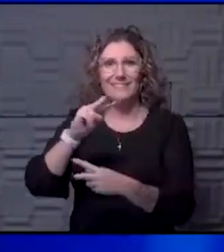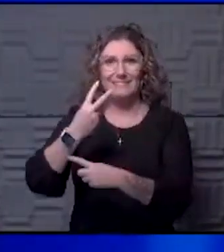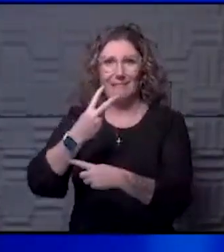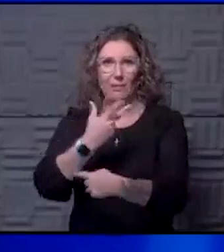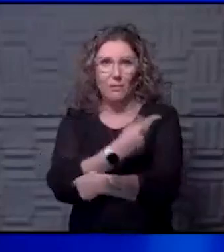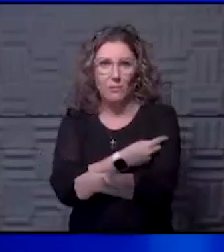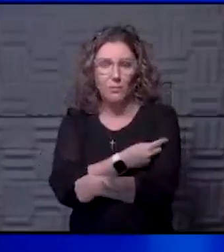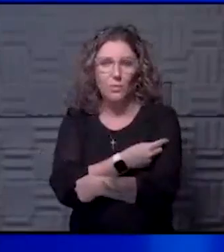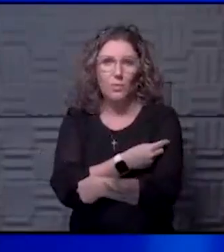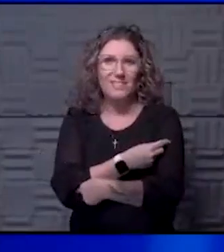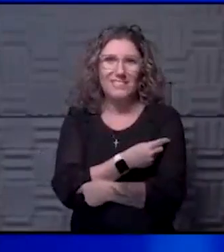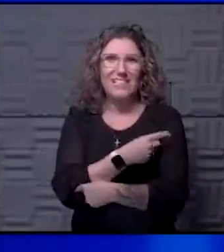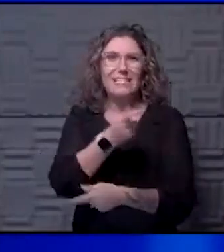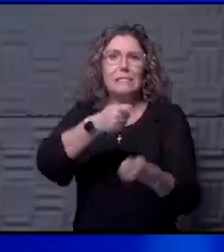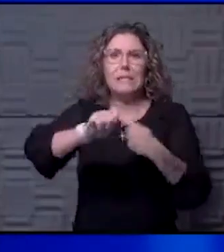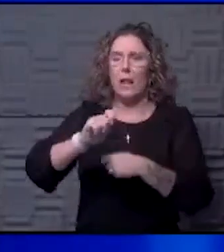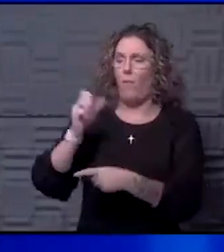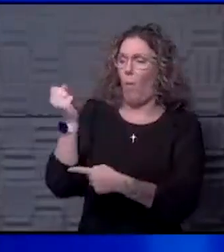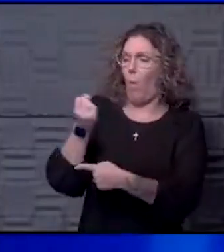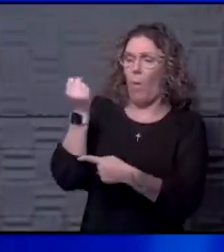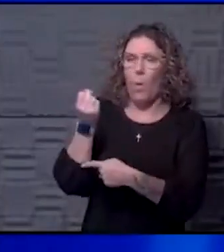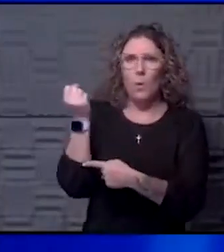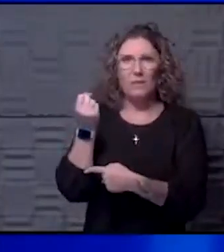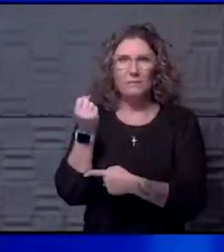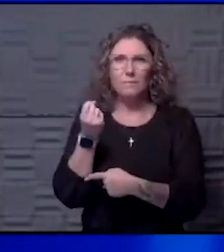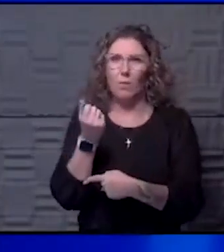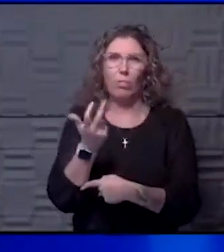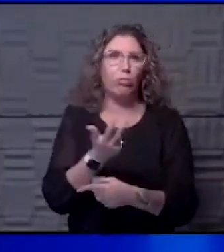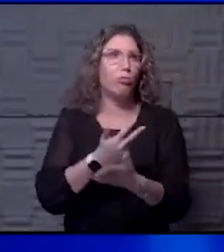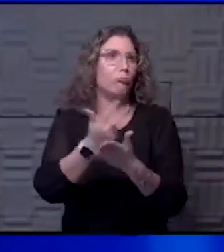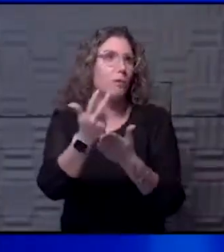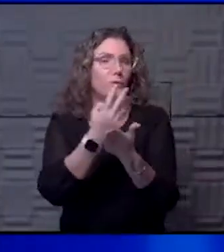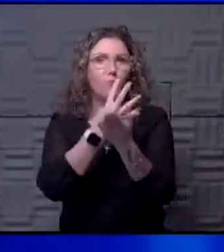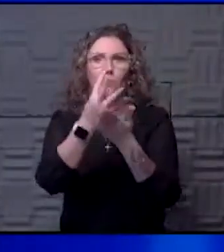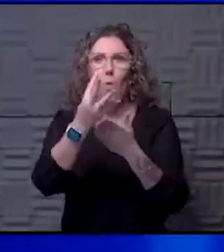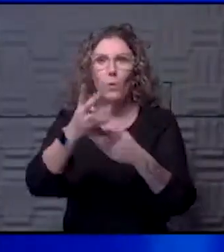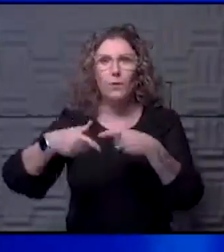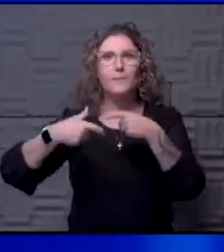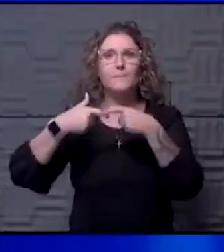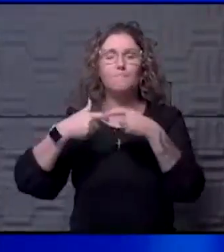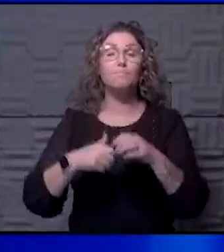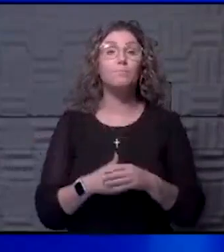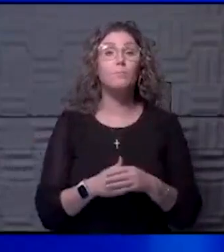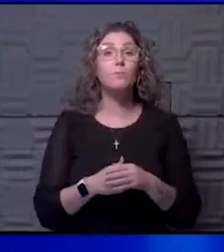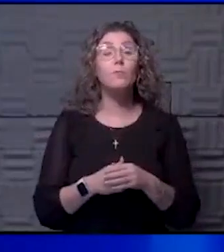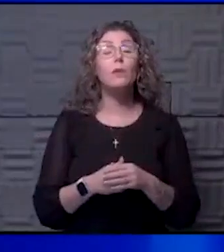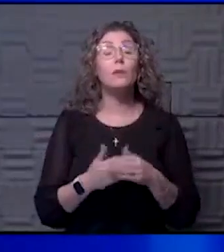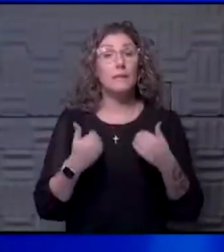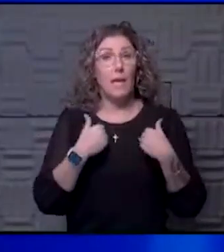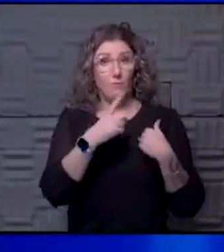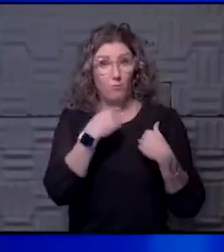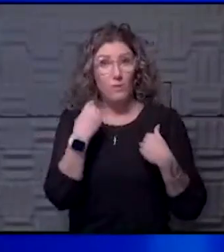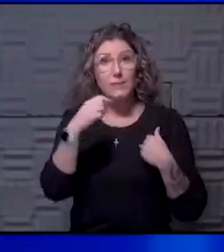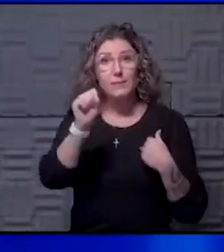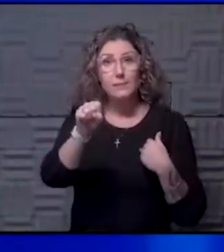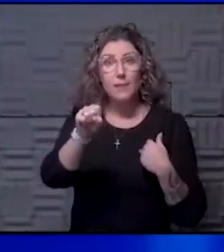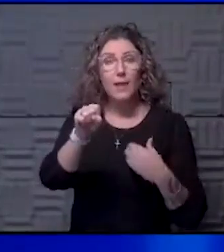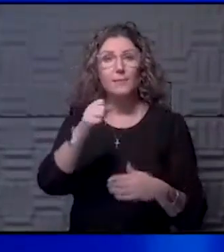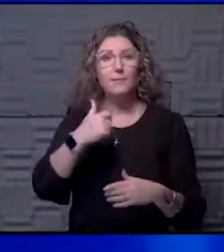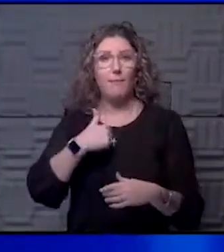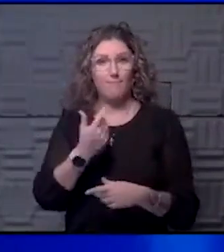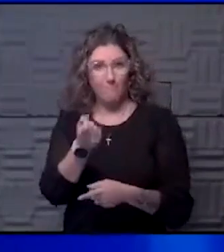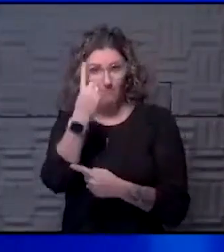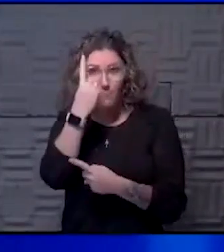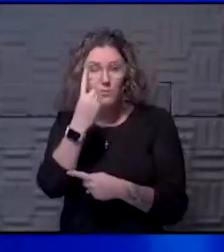everyone, rather than holding doses for a period of 3 or 4 weeks. So there's some risk there. I totally understand the